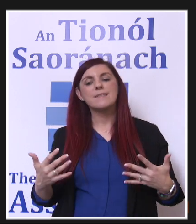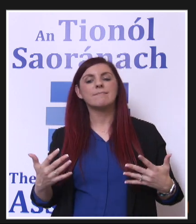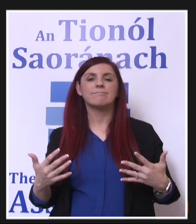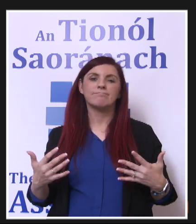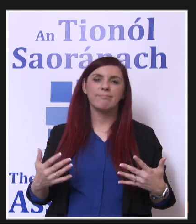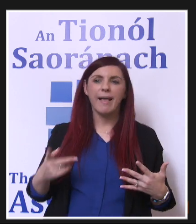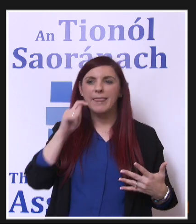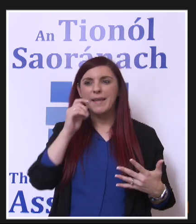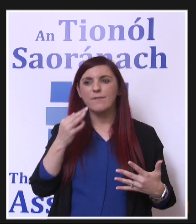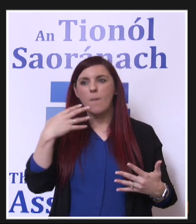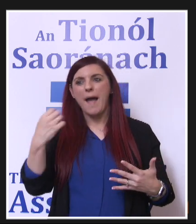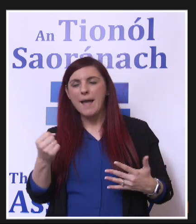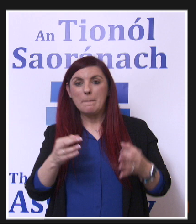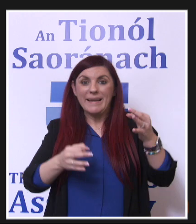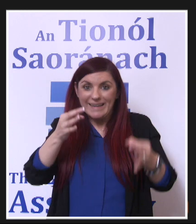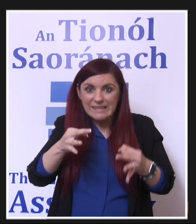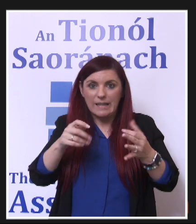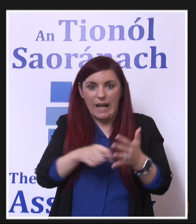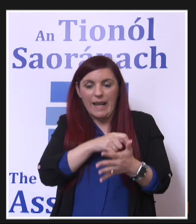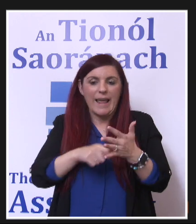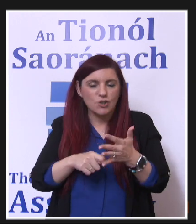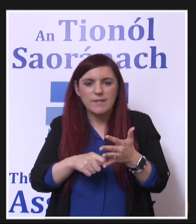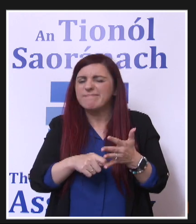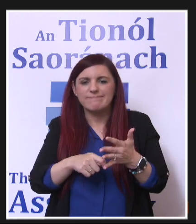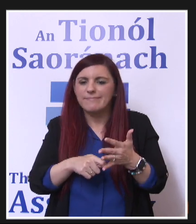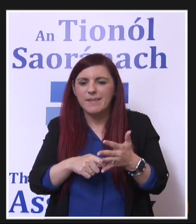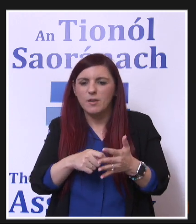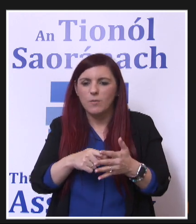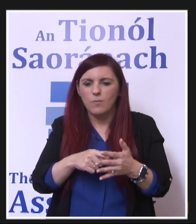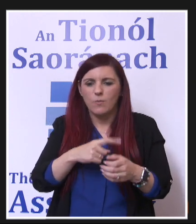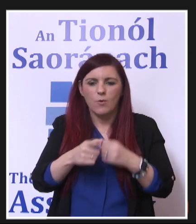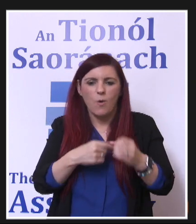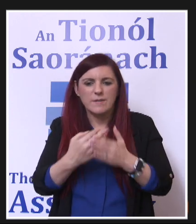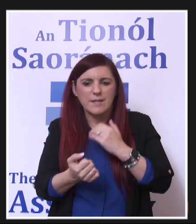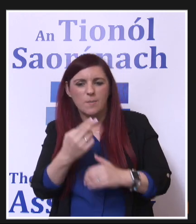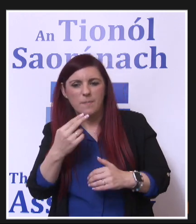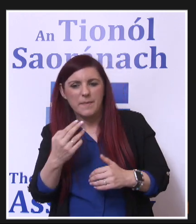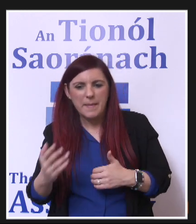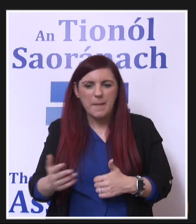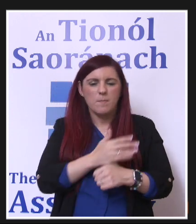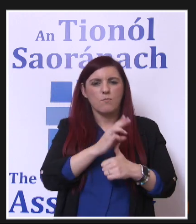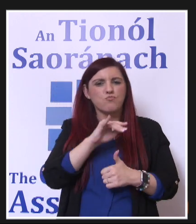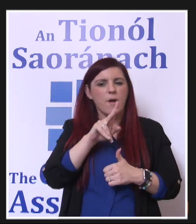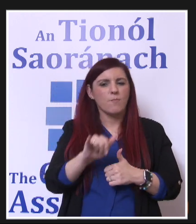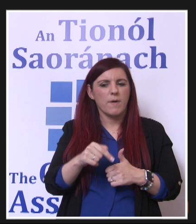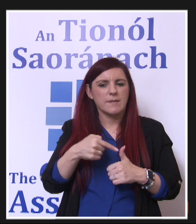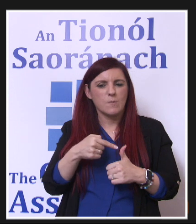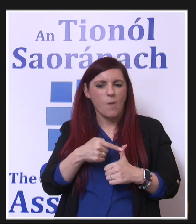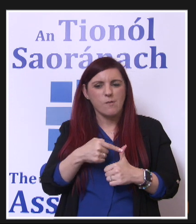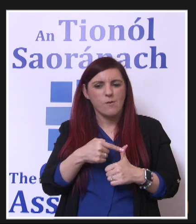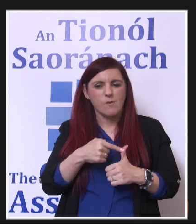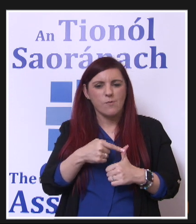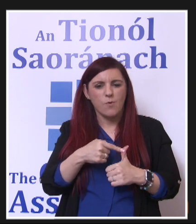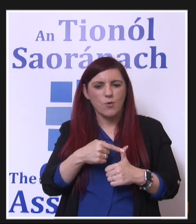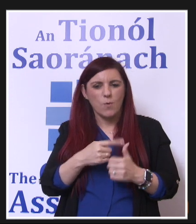a partisan elections, it would all be in the we call the primary, where you compete among each